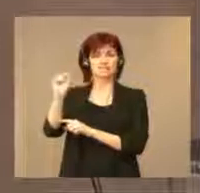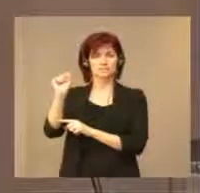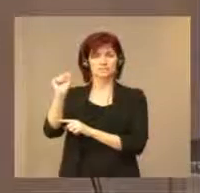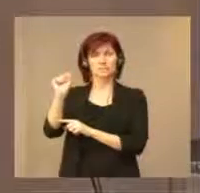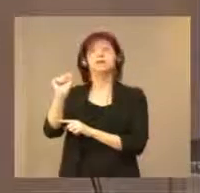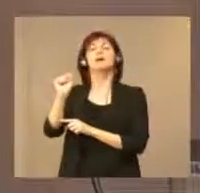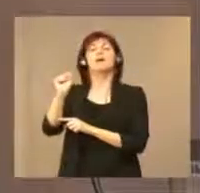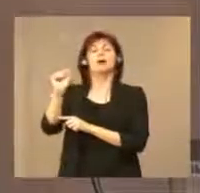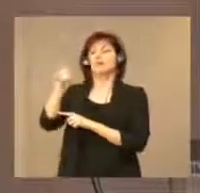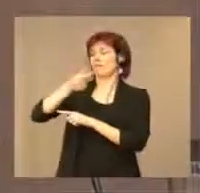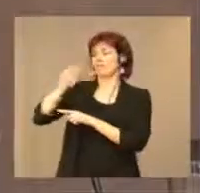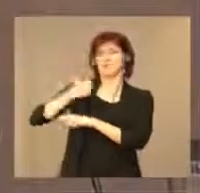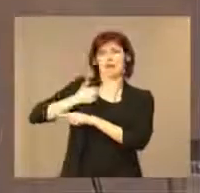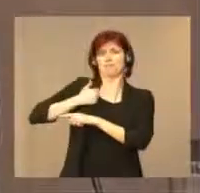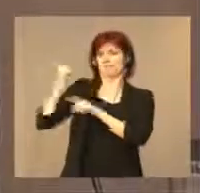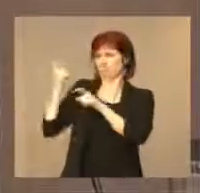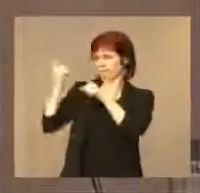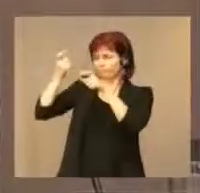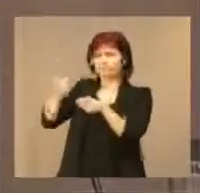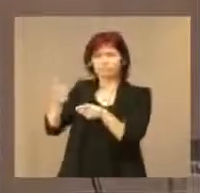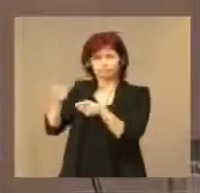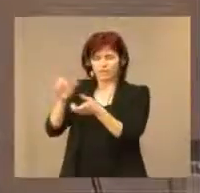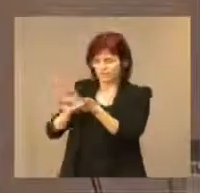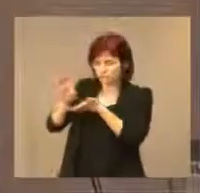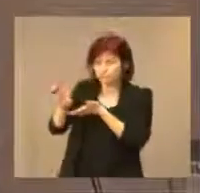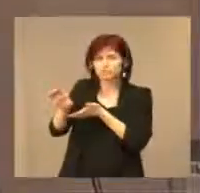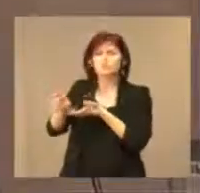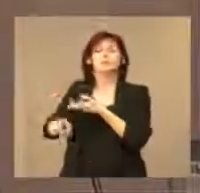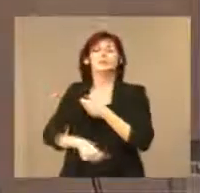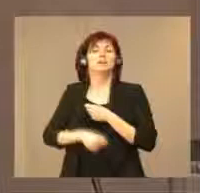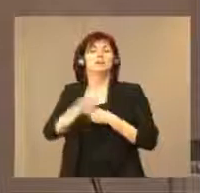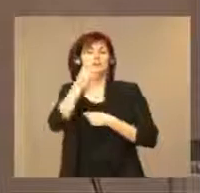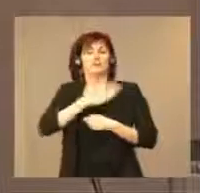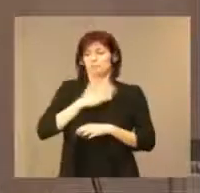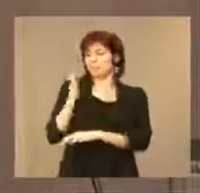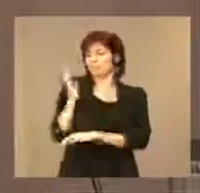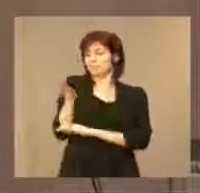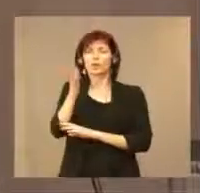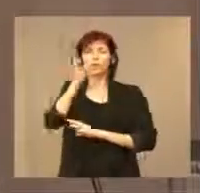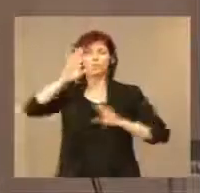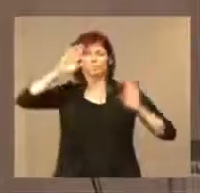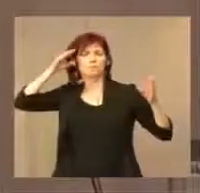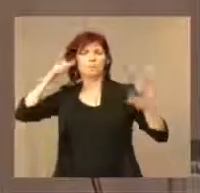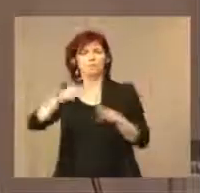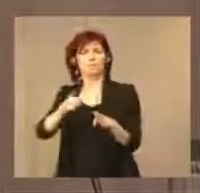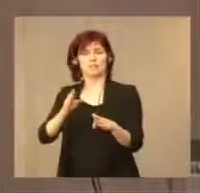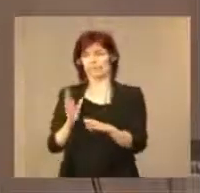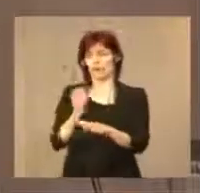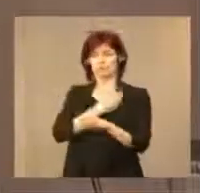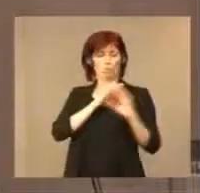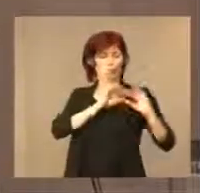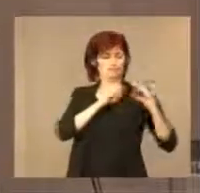the Government of Canada. The focus of my presentation will be on the concerns we as the ASETS